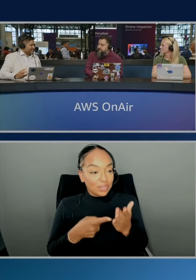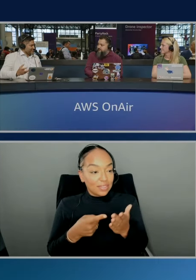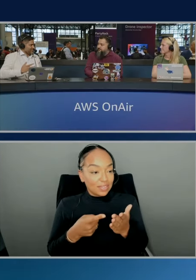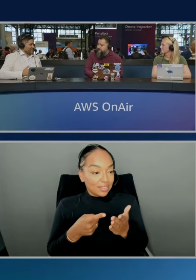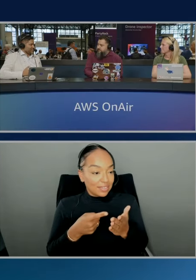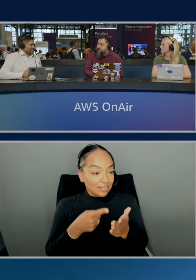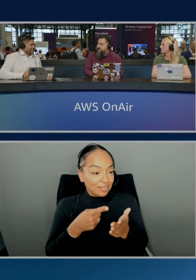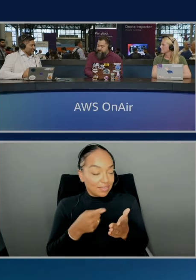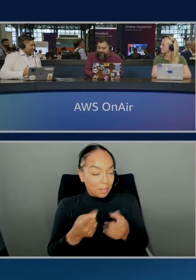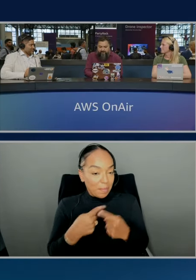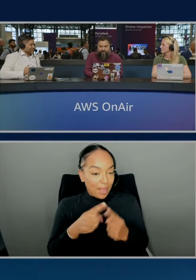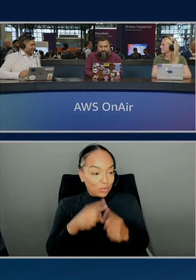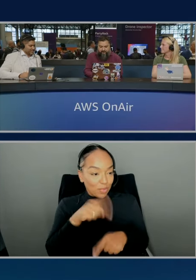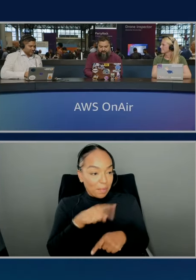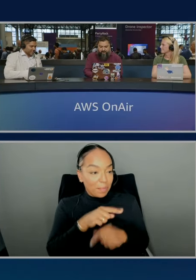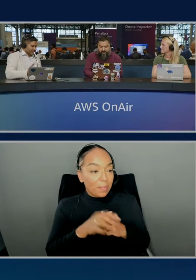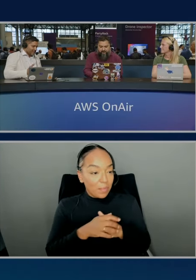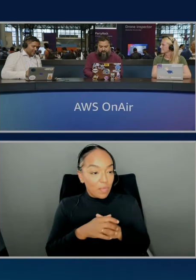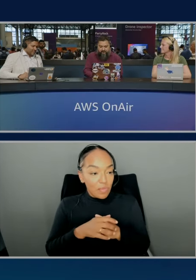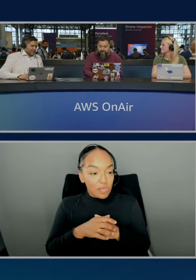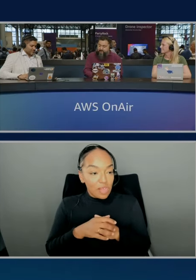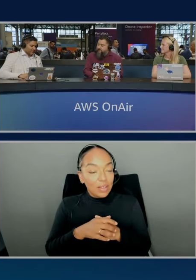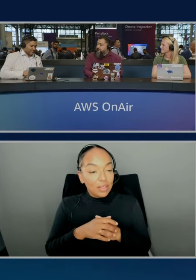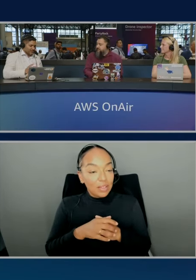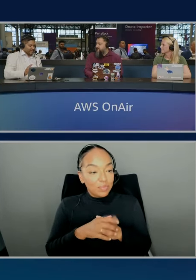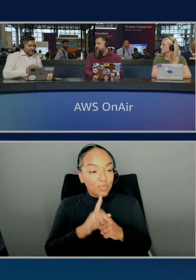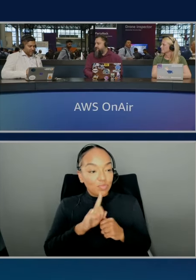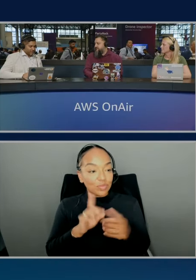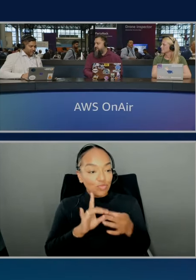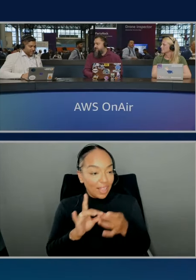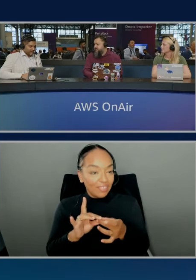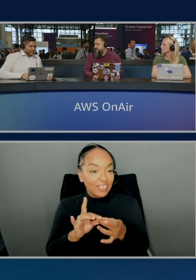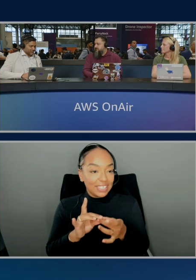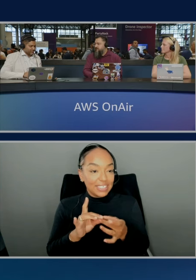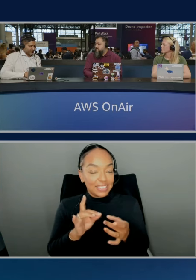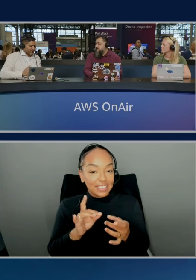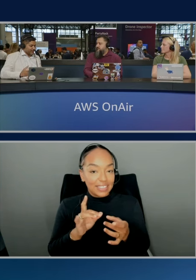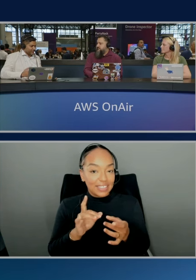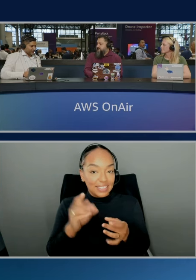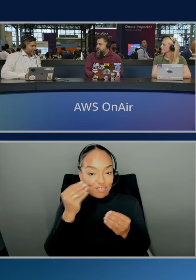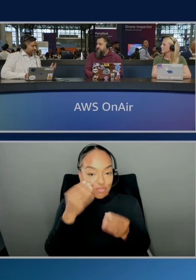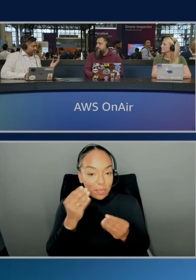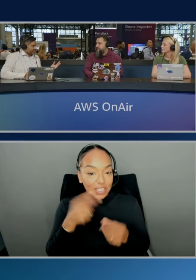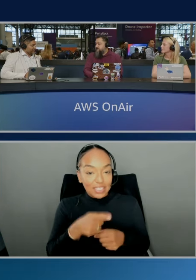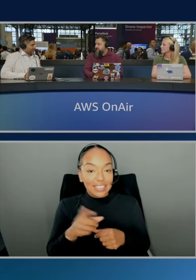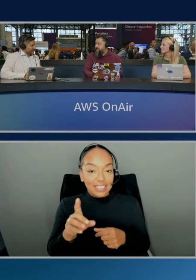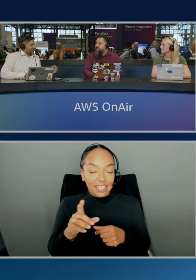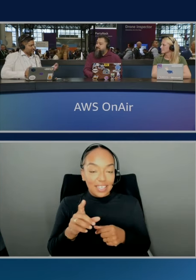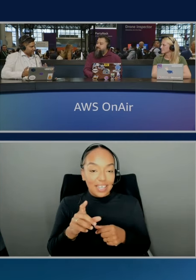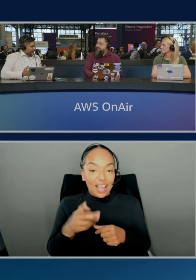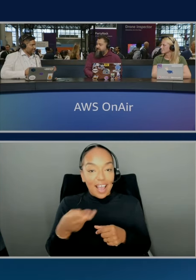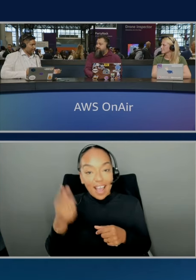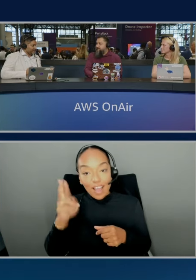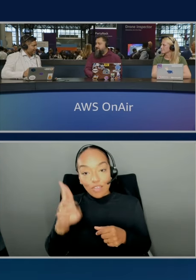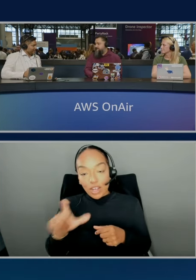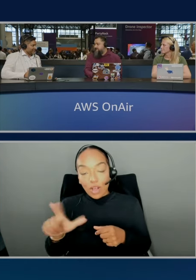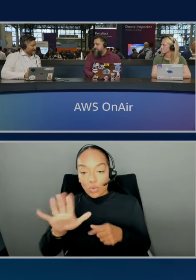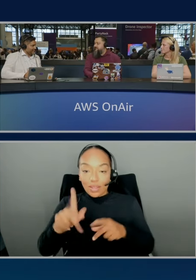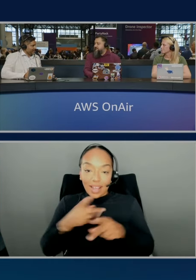relevant information returned back to you. It's like, configuring your MemoryDB cluster for very high recall and your types of questions that you asked